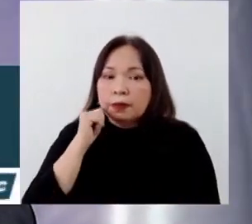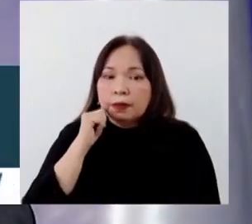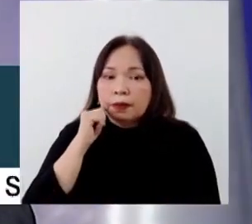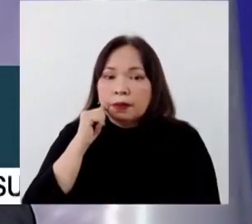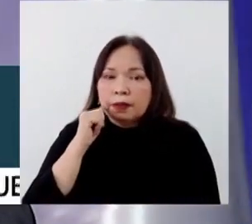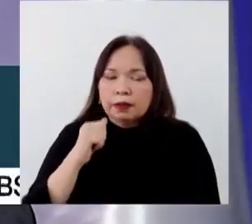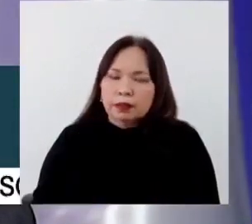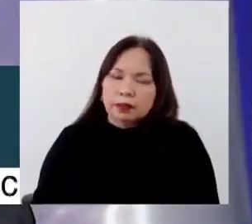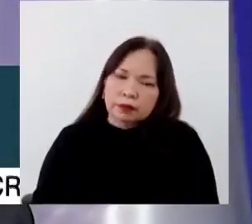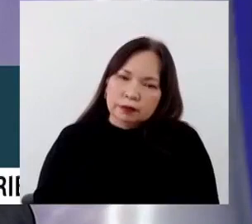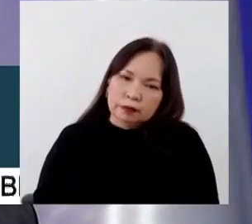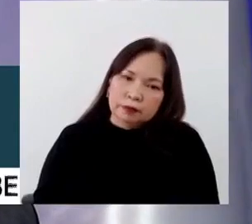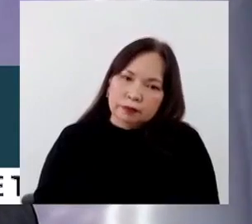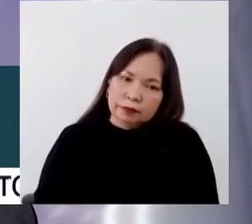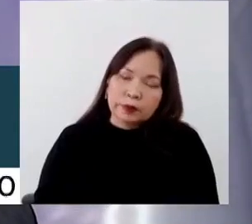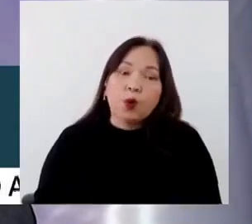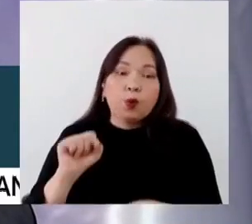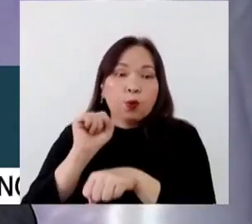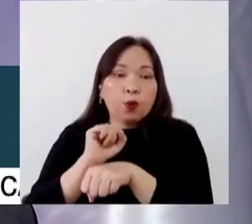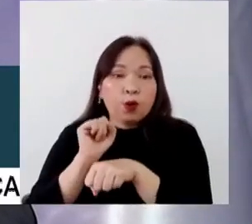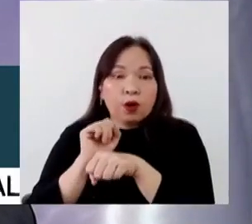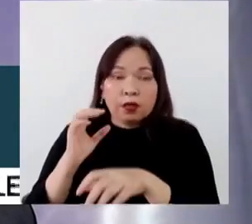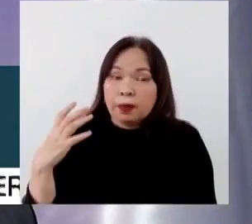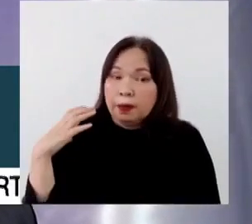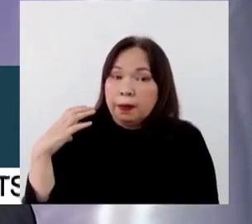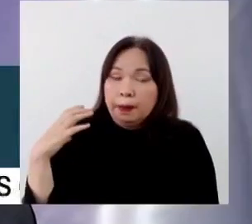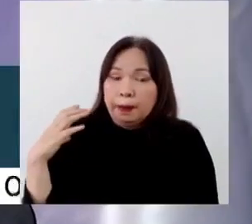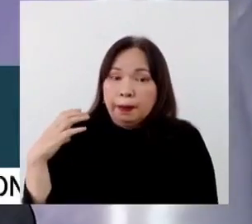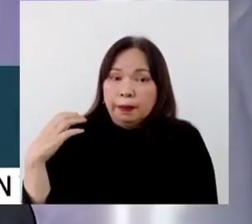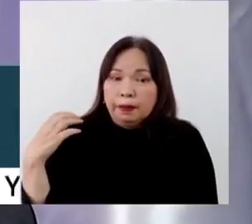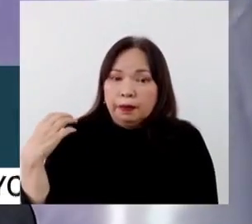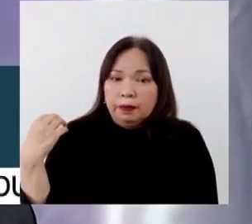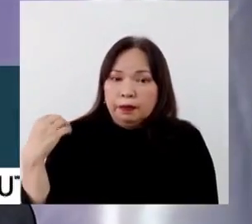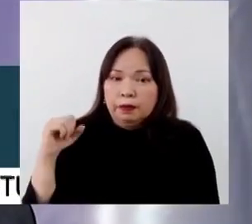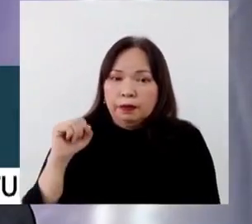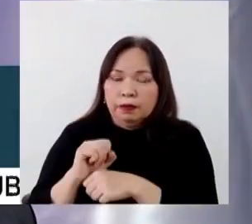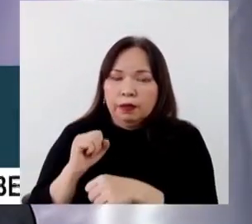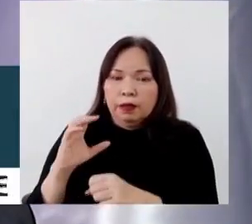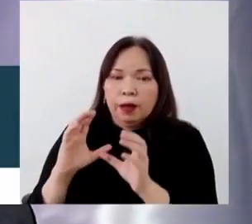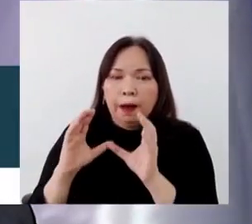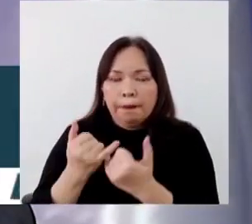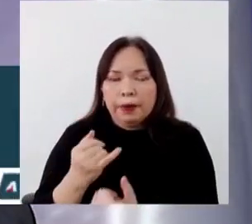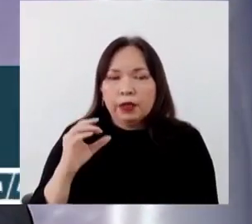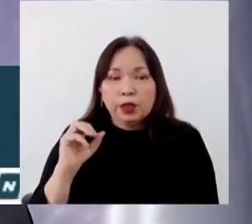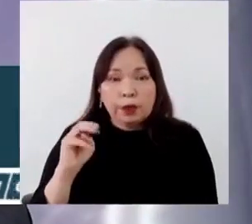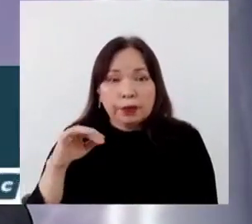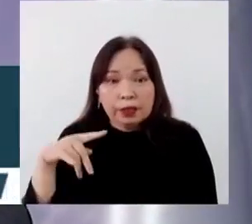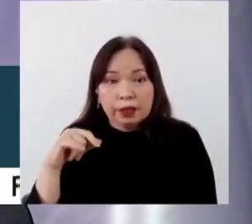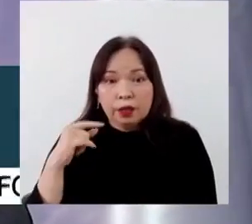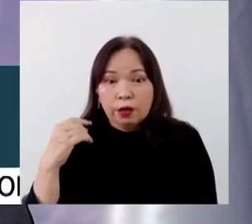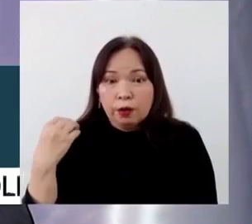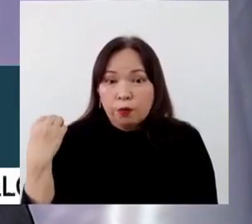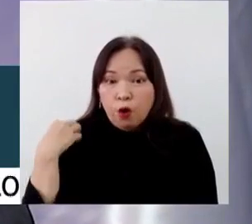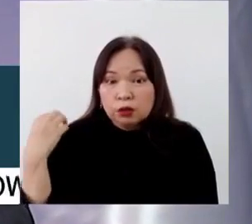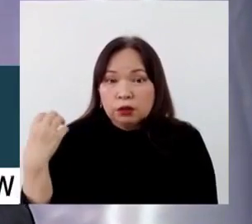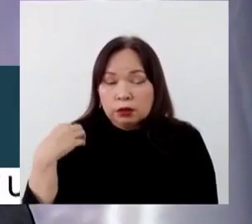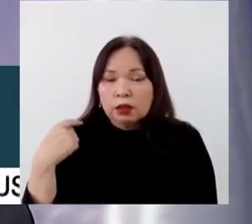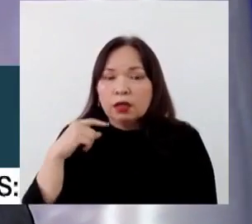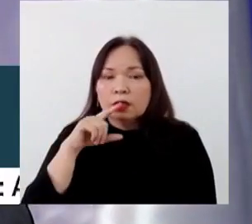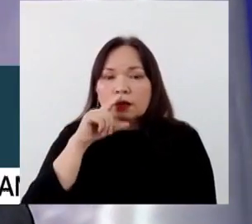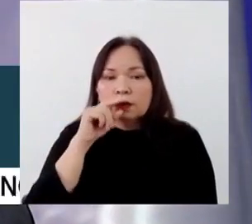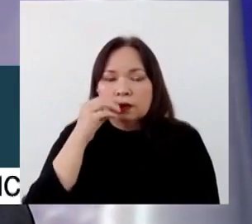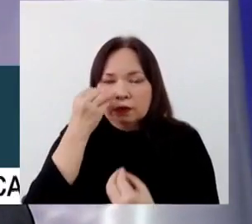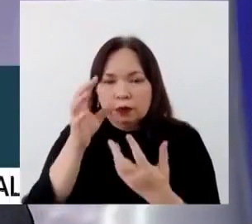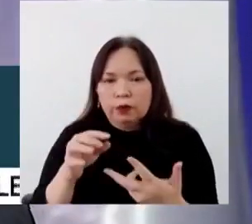sorry, not the landlady, the employer, I think, tweeted it also, or messaged it. That unlike yung pangalawang namatay